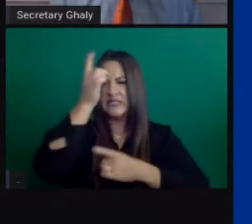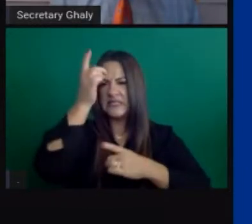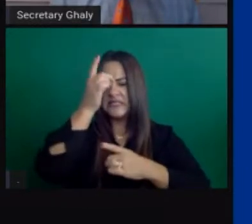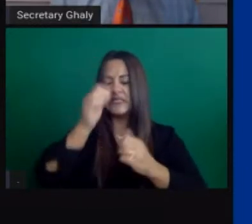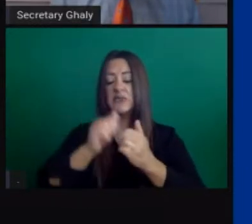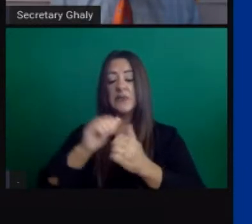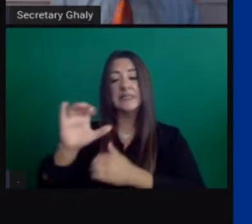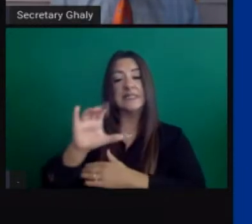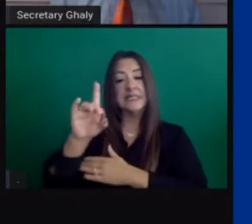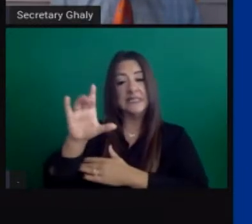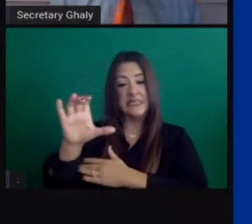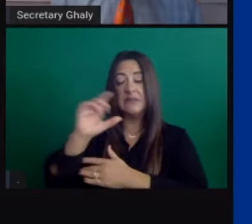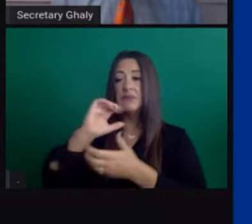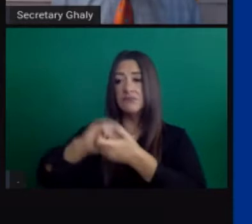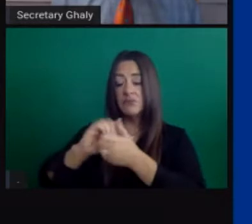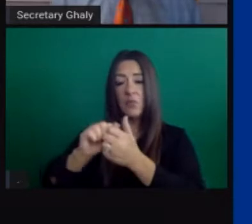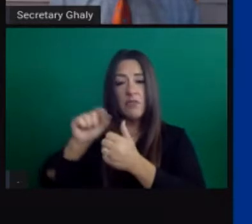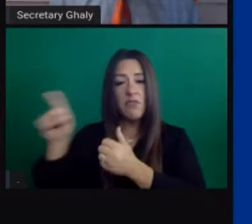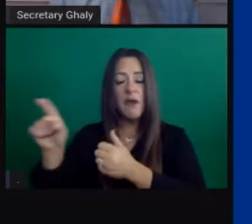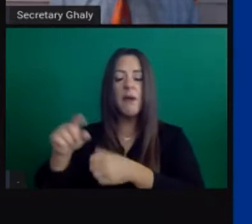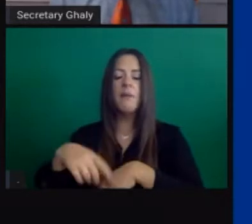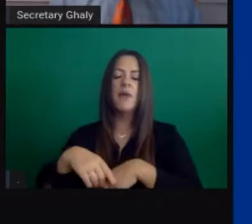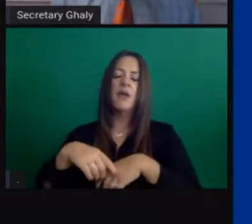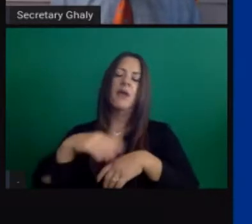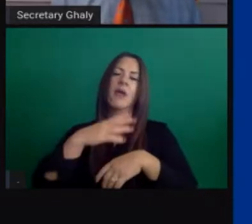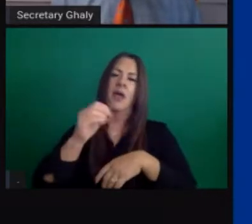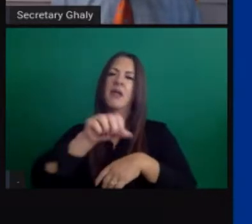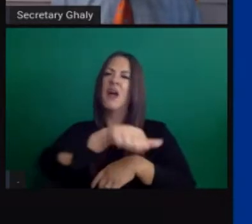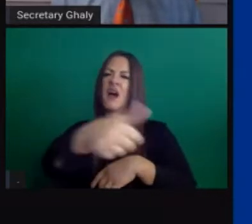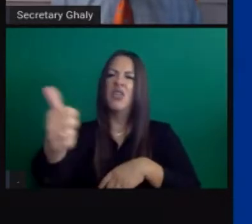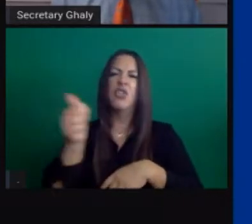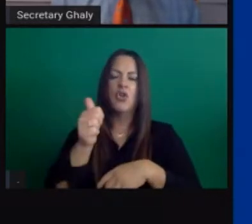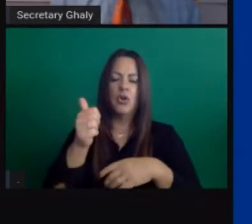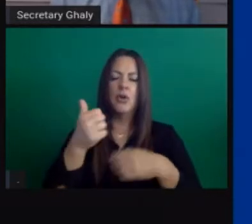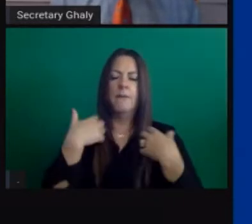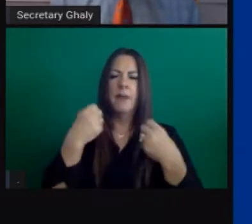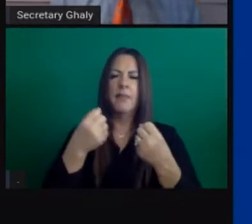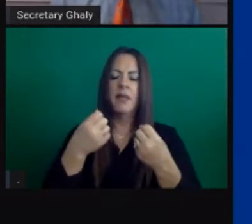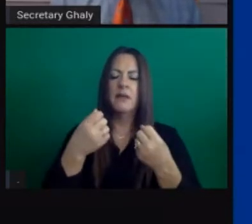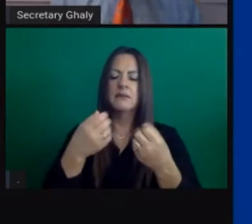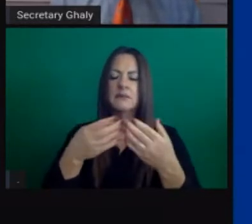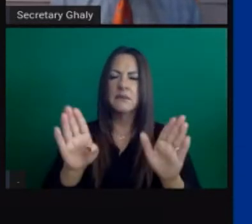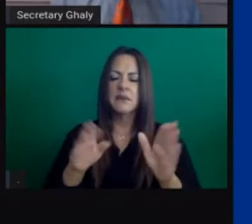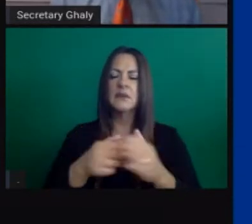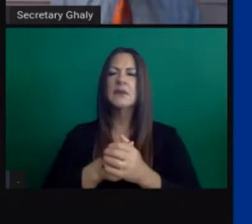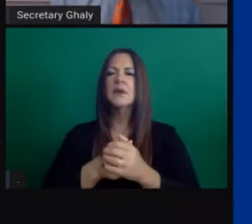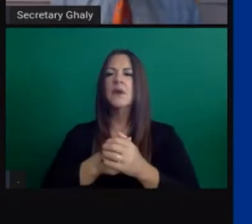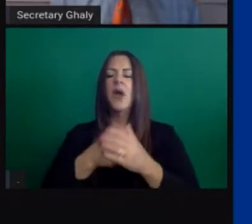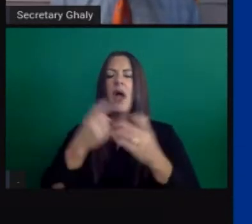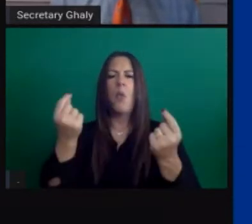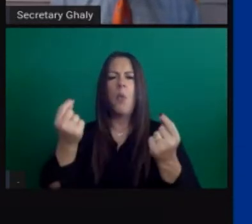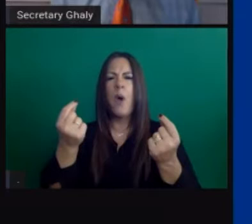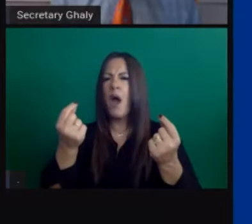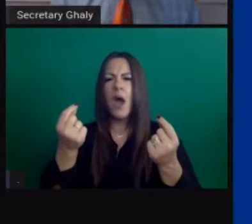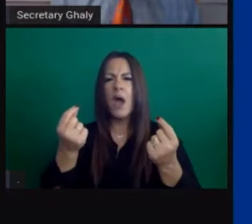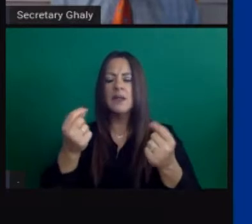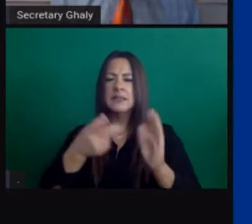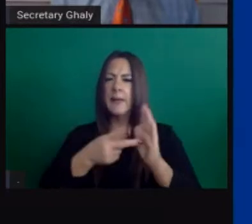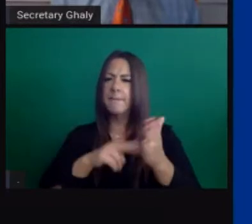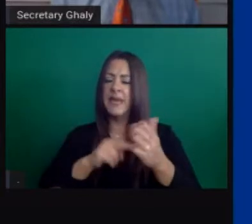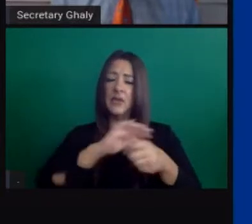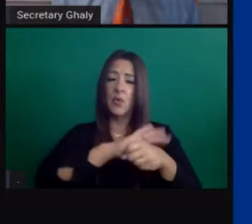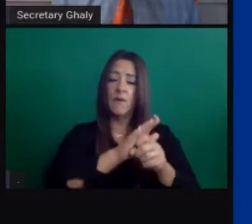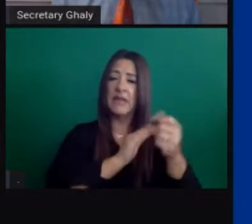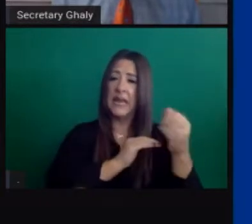partners to continue determining what the role of this variant has been in our